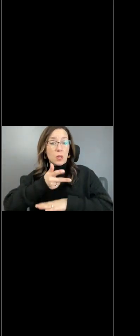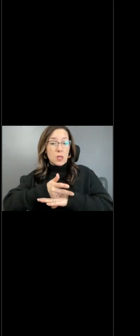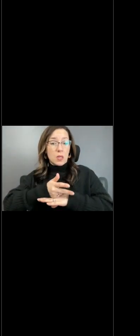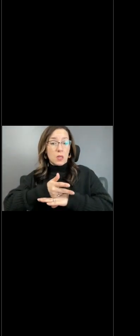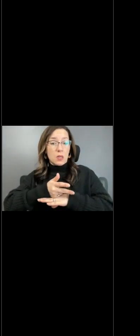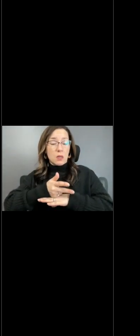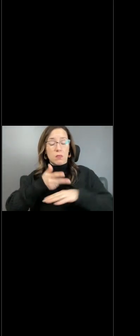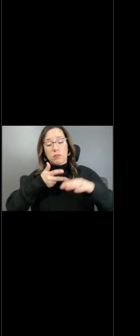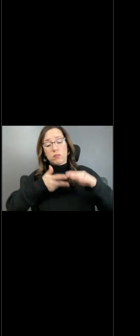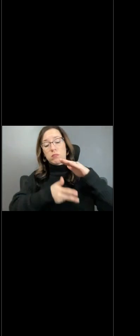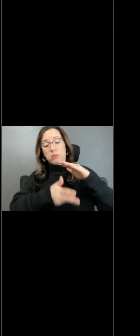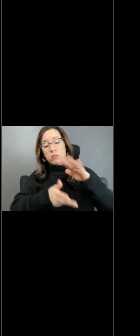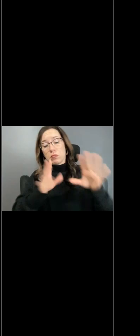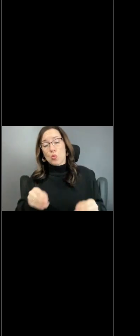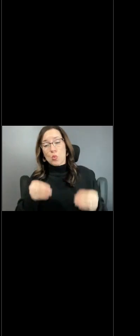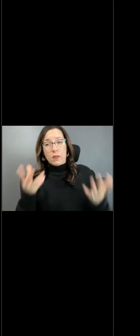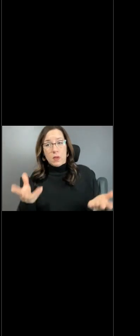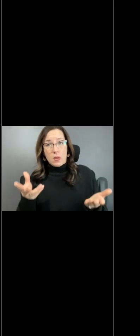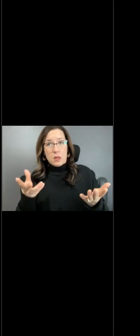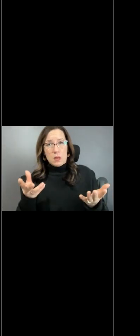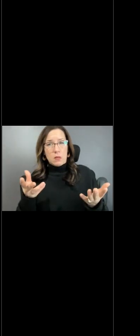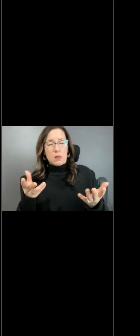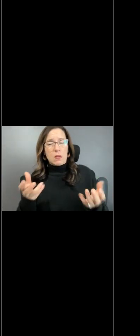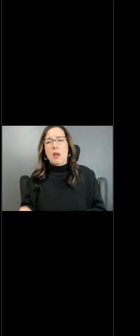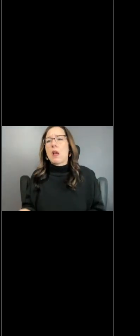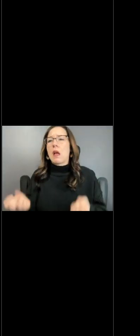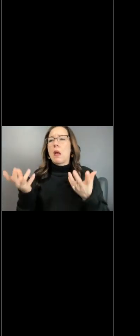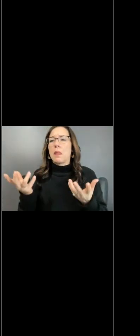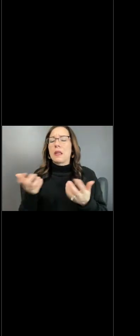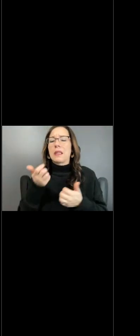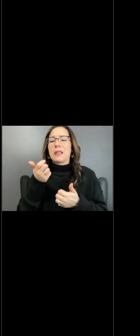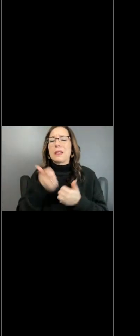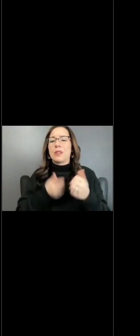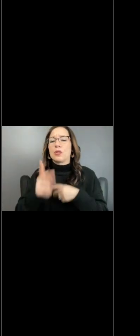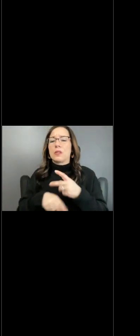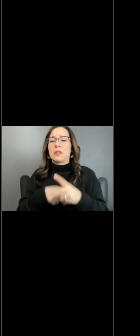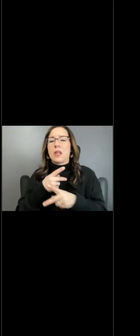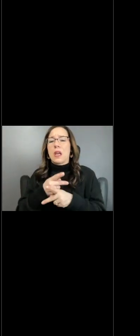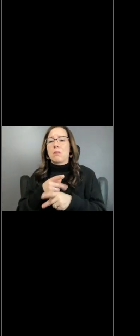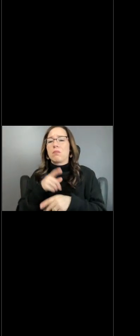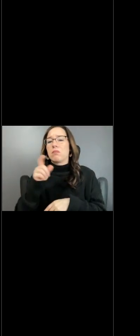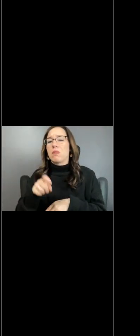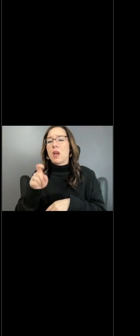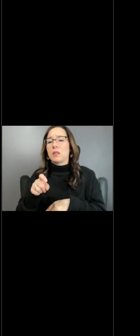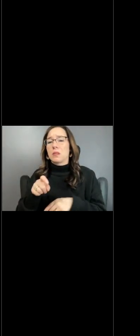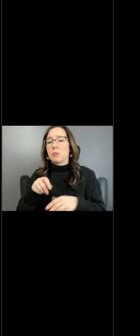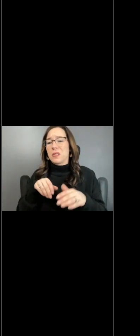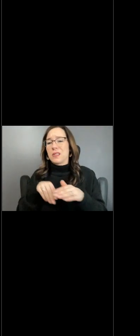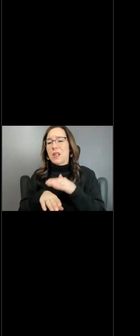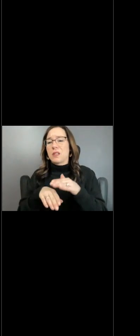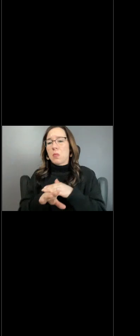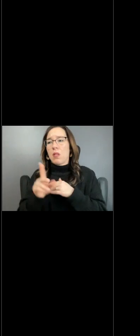are provided, how many of each type must be